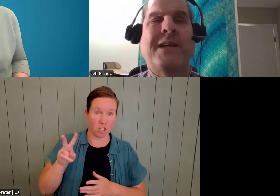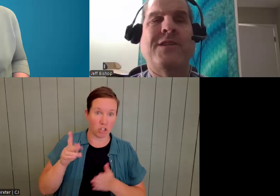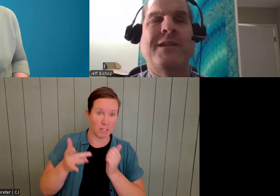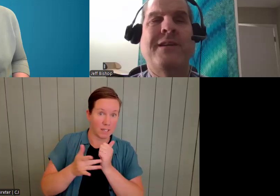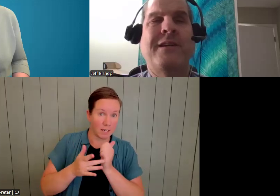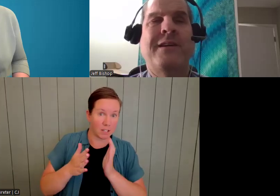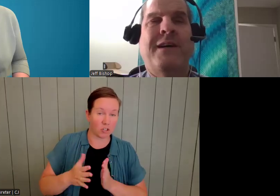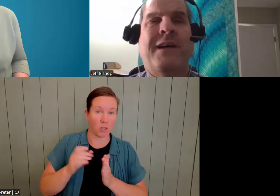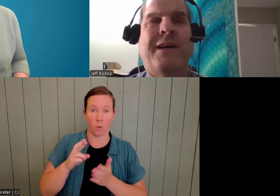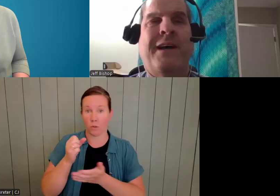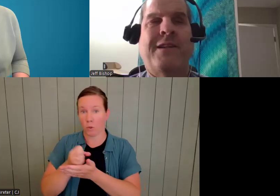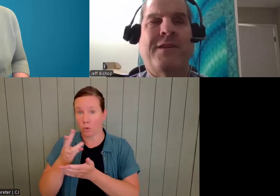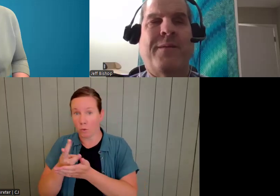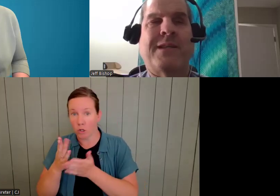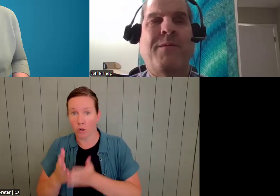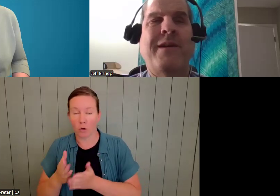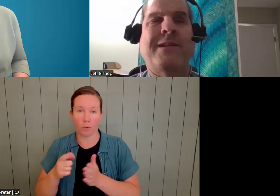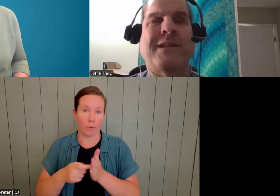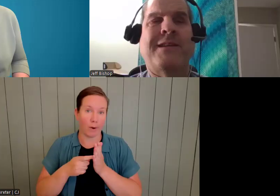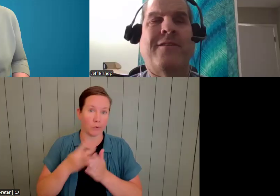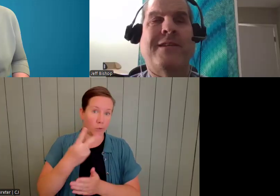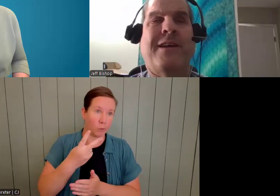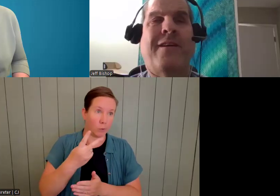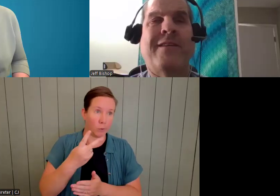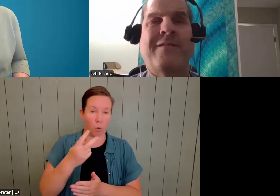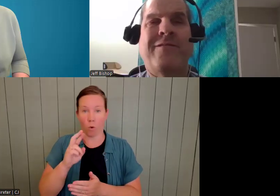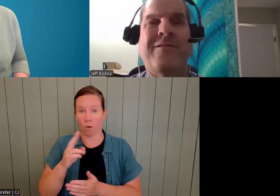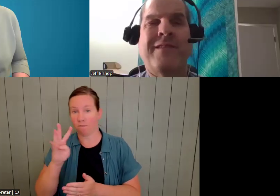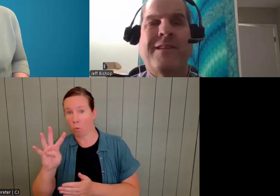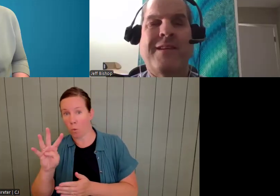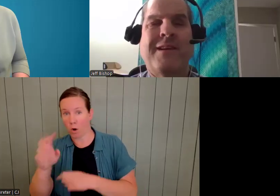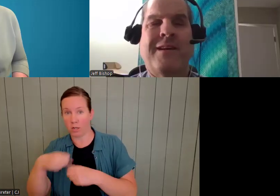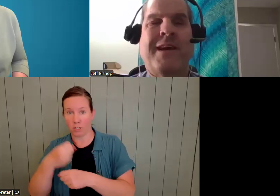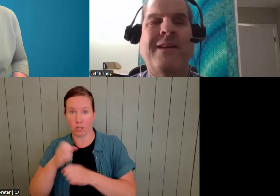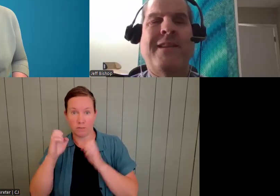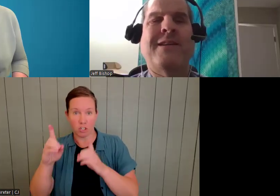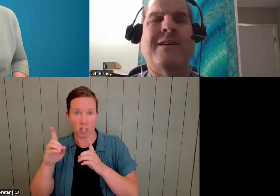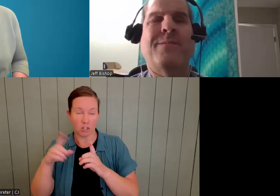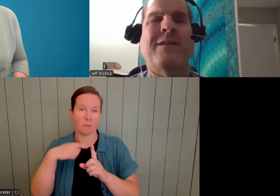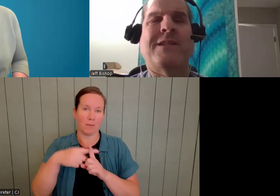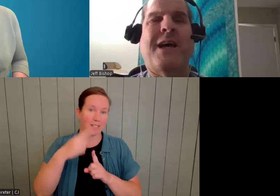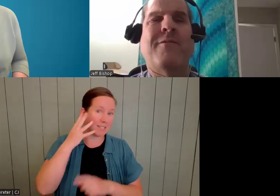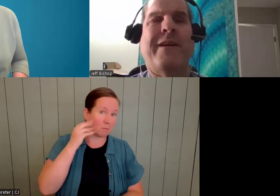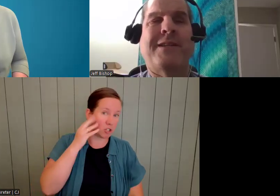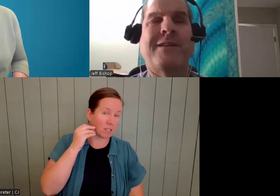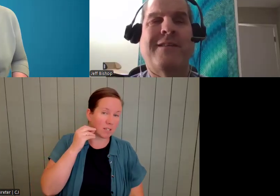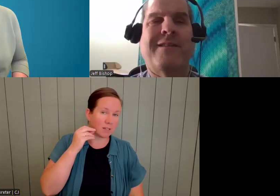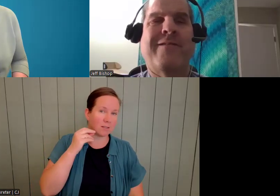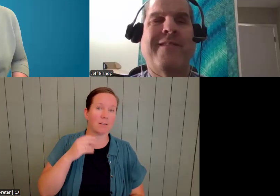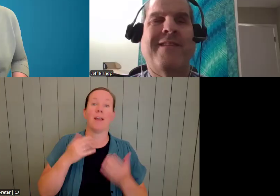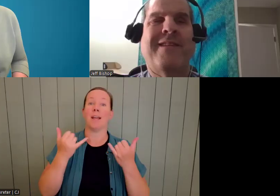of education, on the job experience, et cetera, et cetera. Okay. And then it talks about